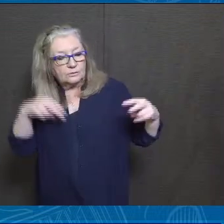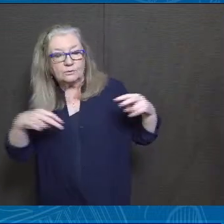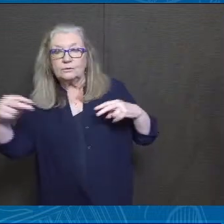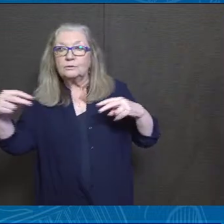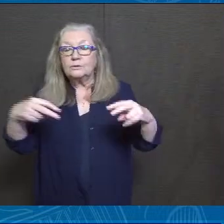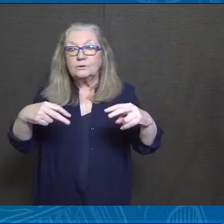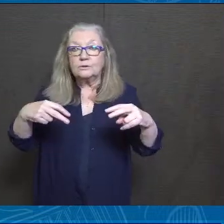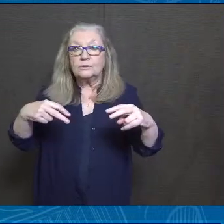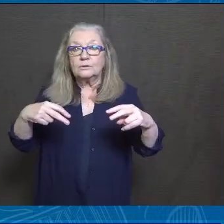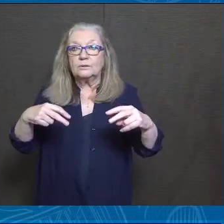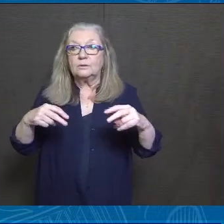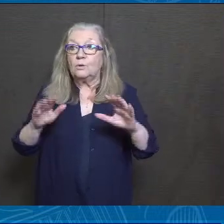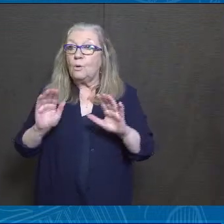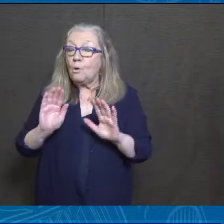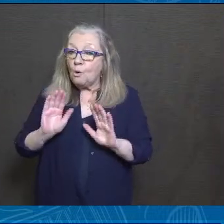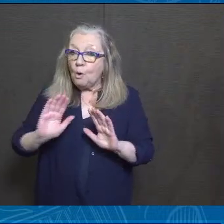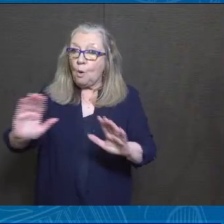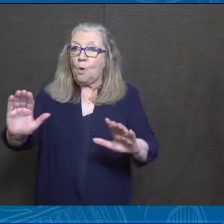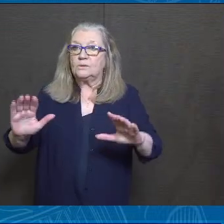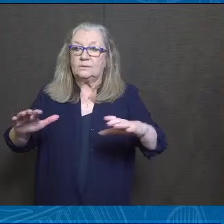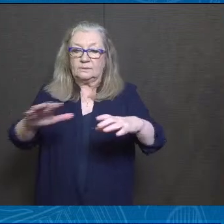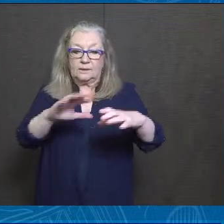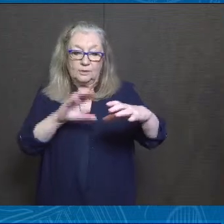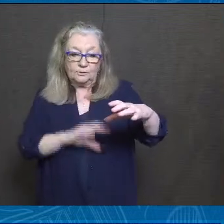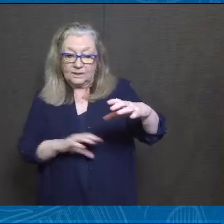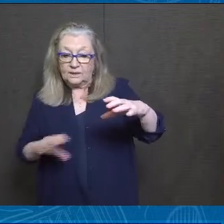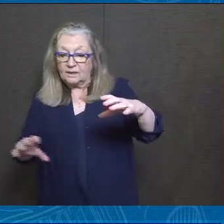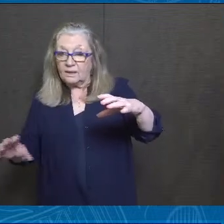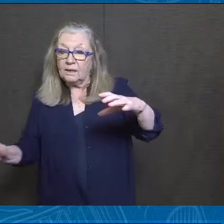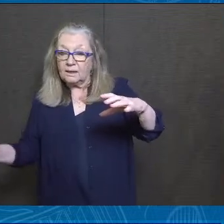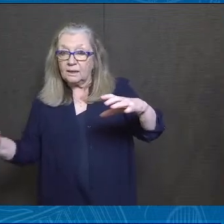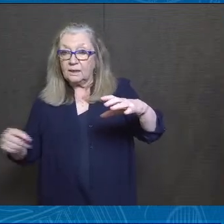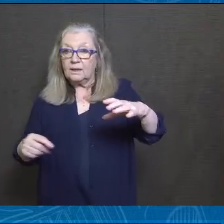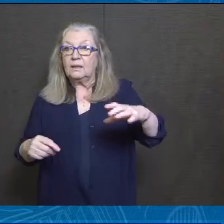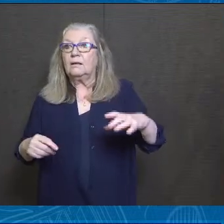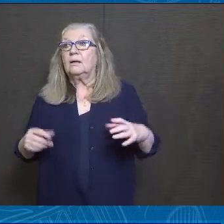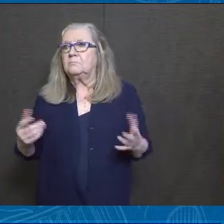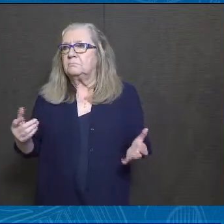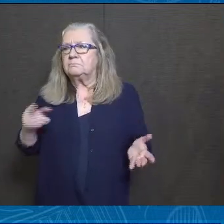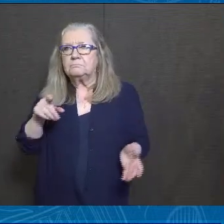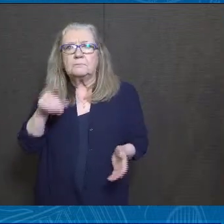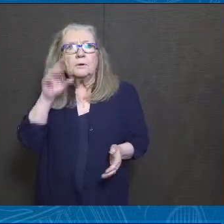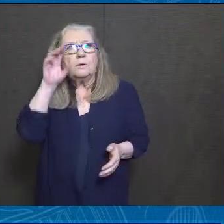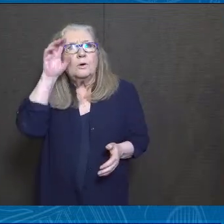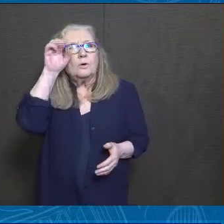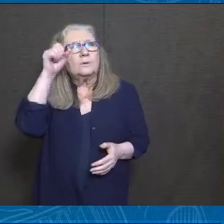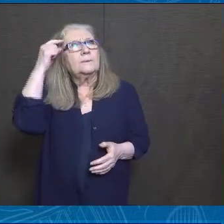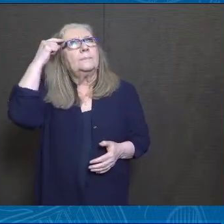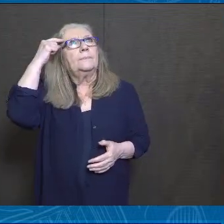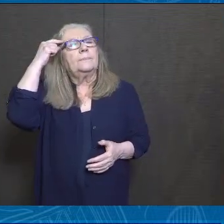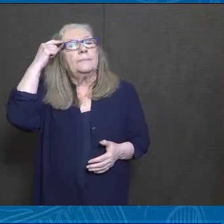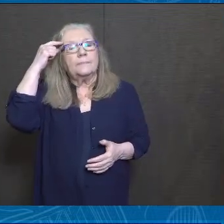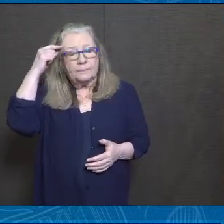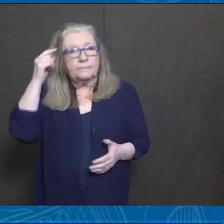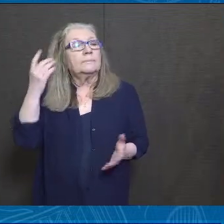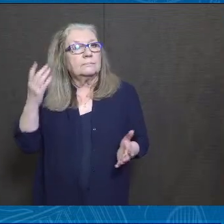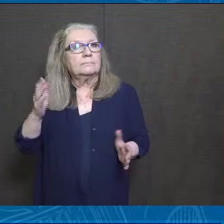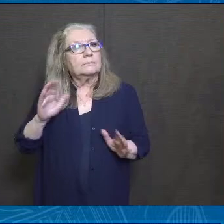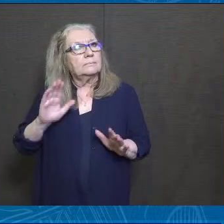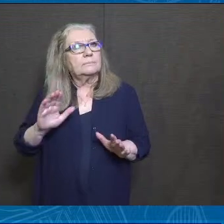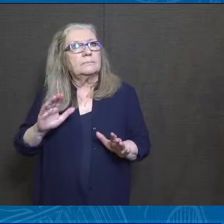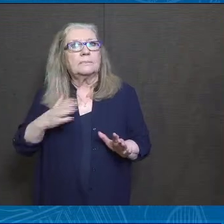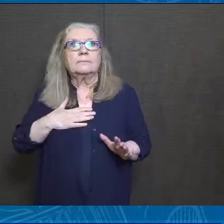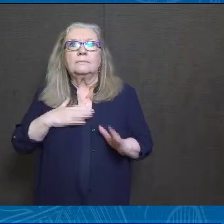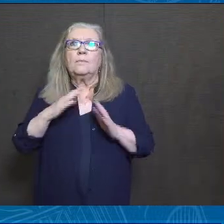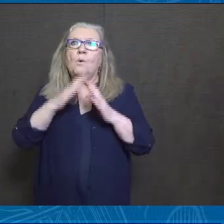they come from their own local contexts. Those contexts may be informed and underpinned by where they come